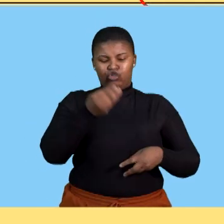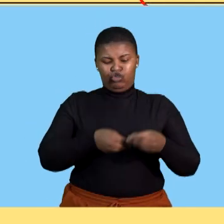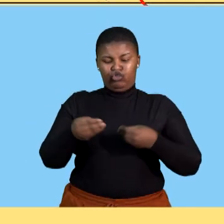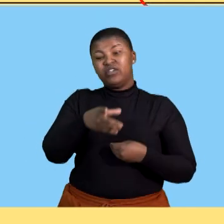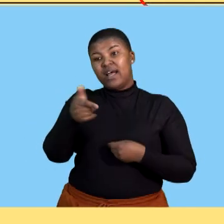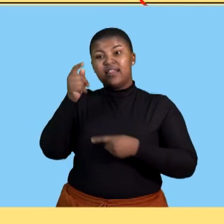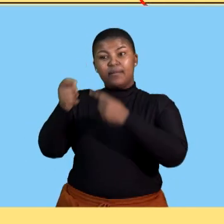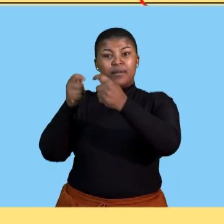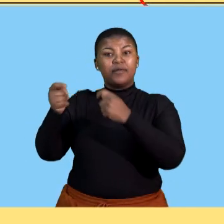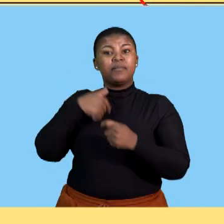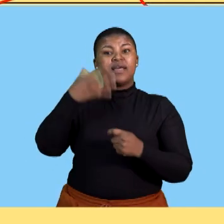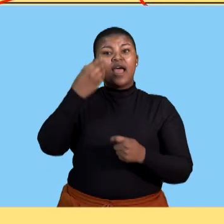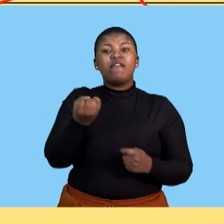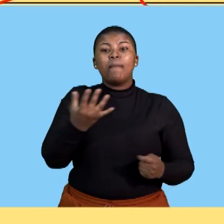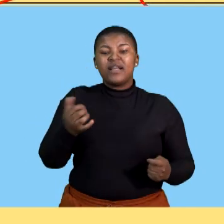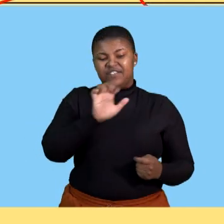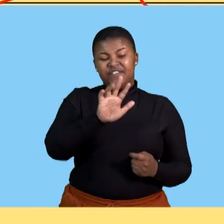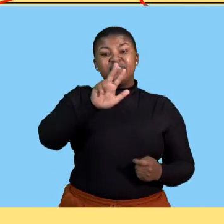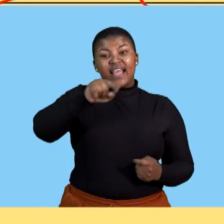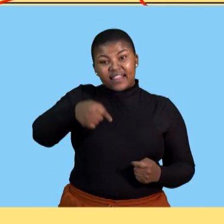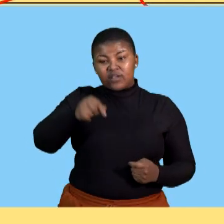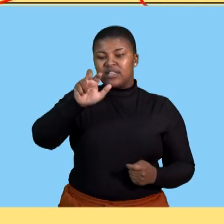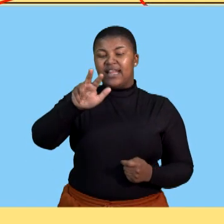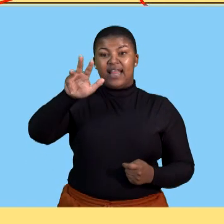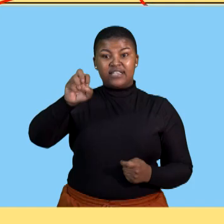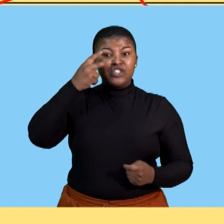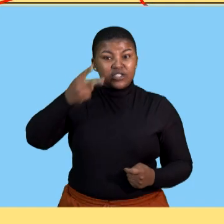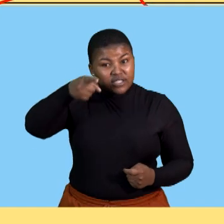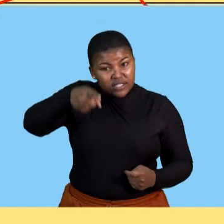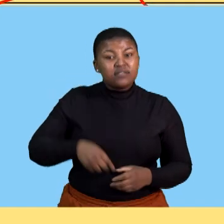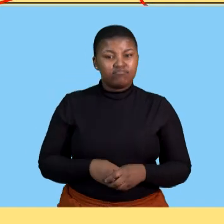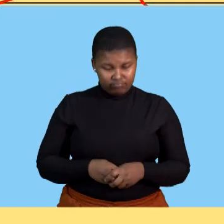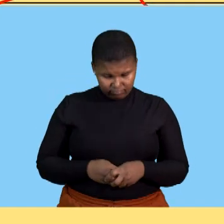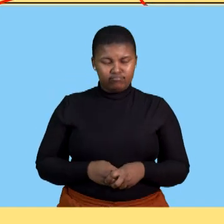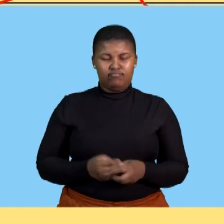then I bring my 58,890 down here. There it is,